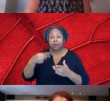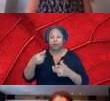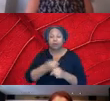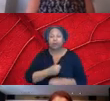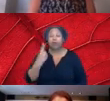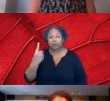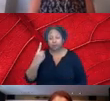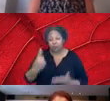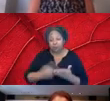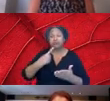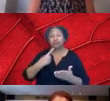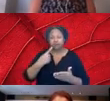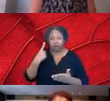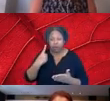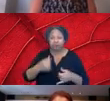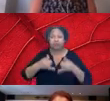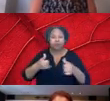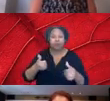Next slide.